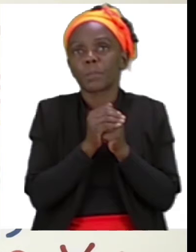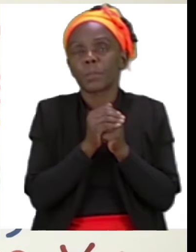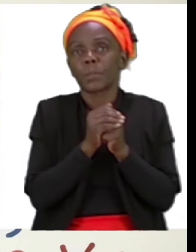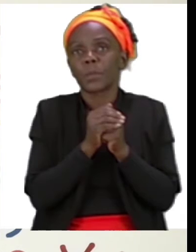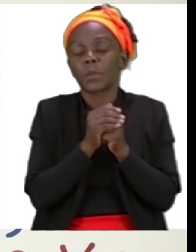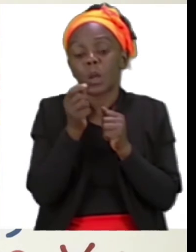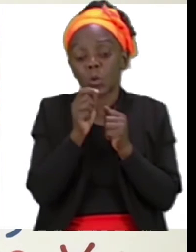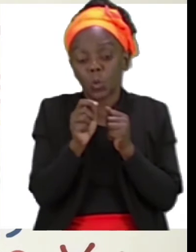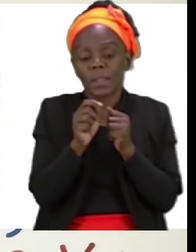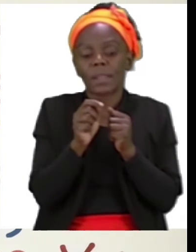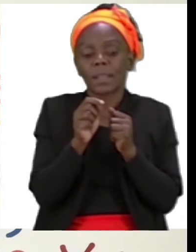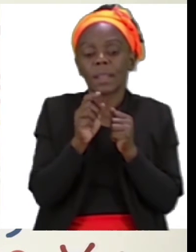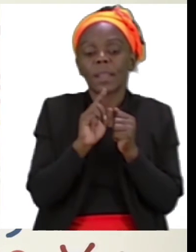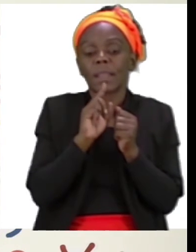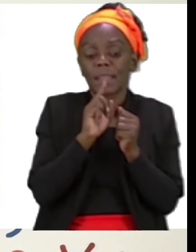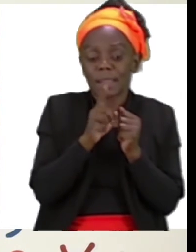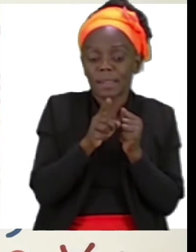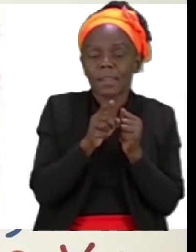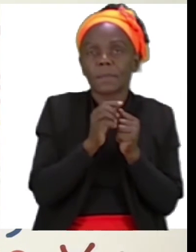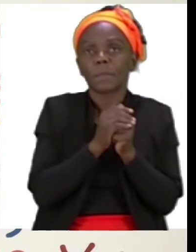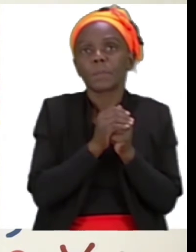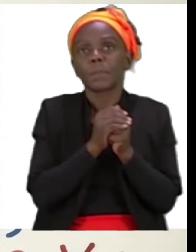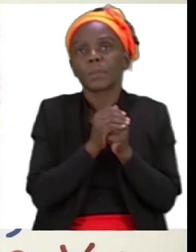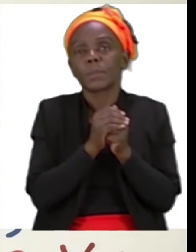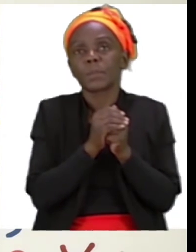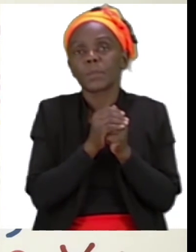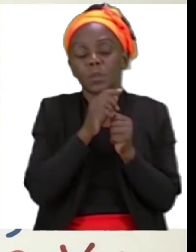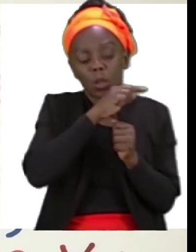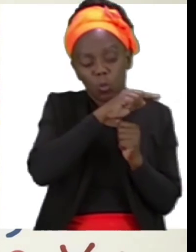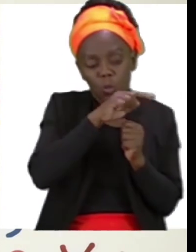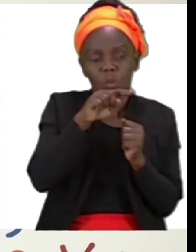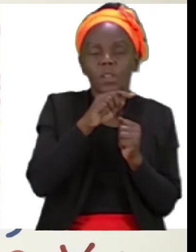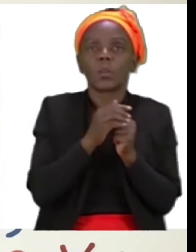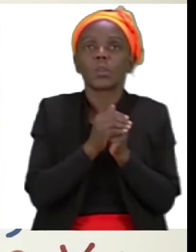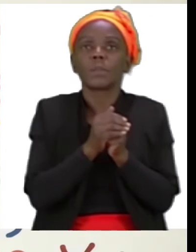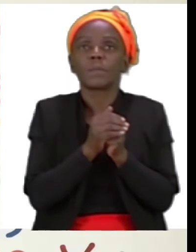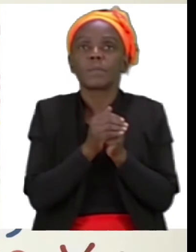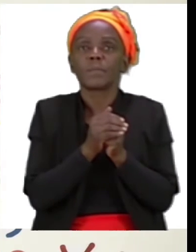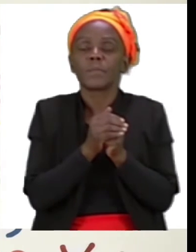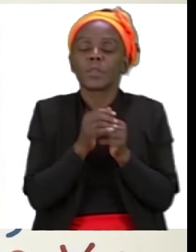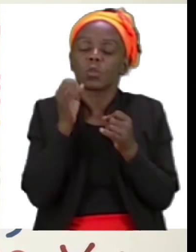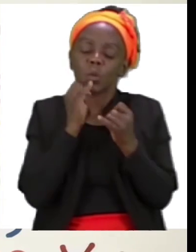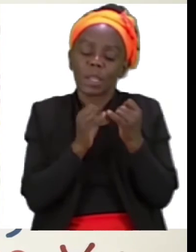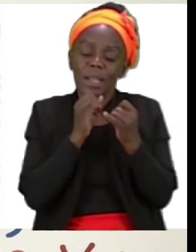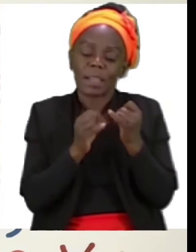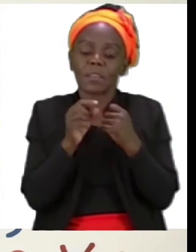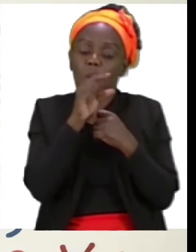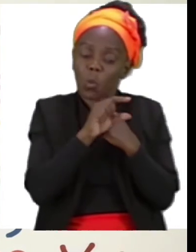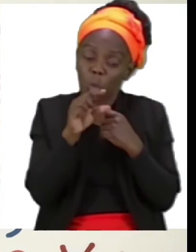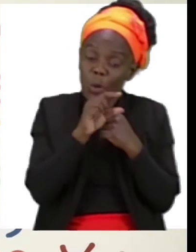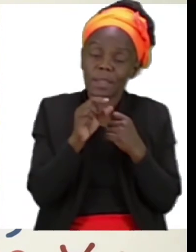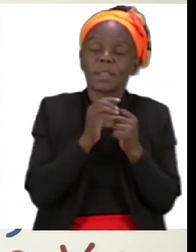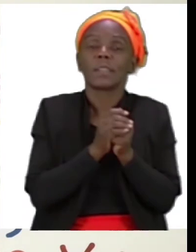is, please cross the box out so that you don't use it again. That means our last word is going